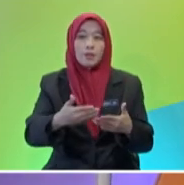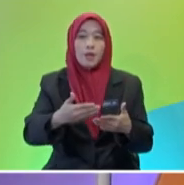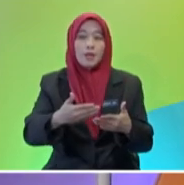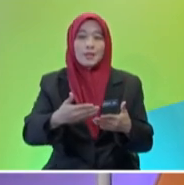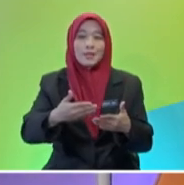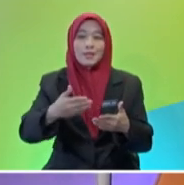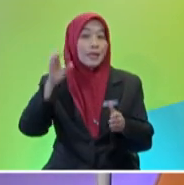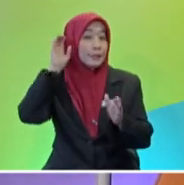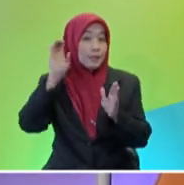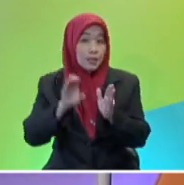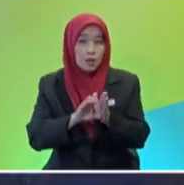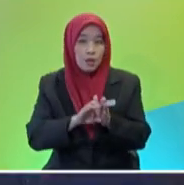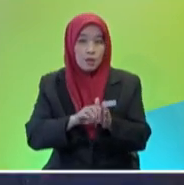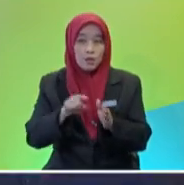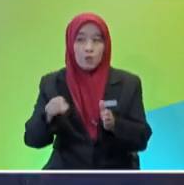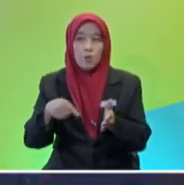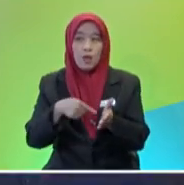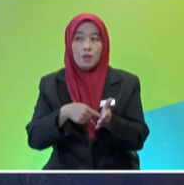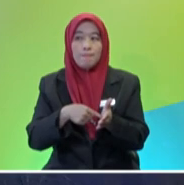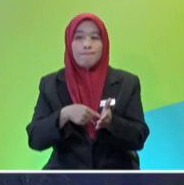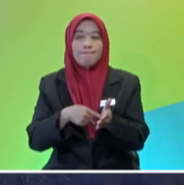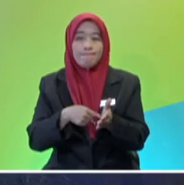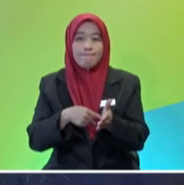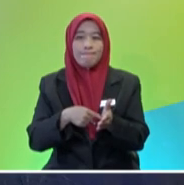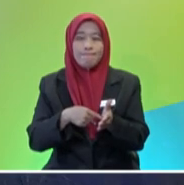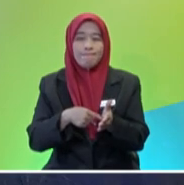we have this one.